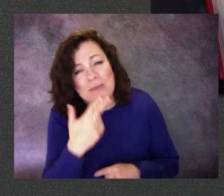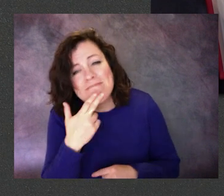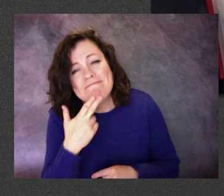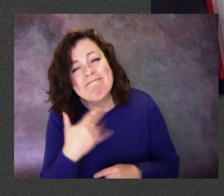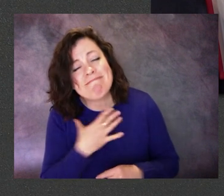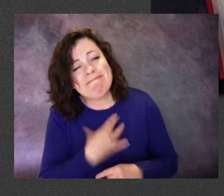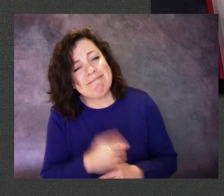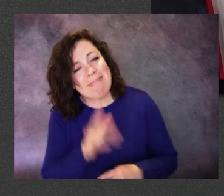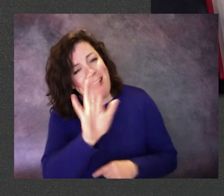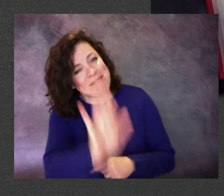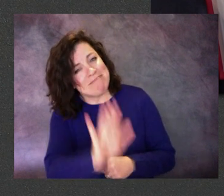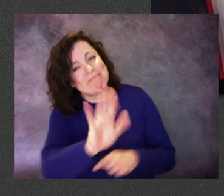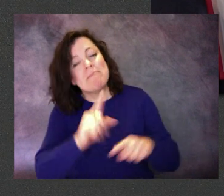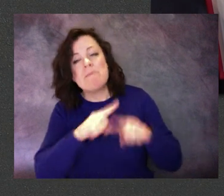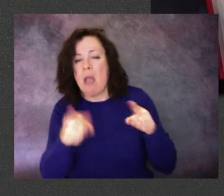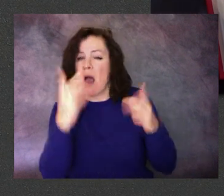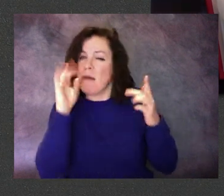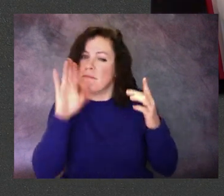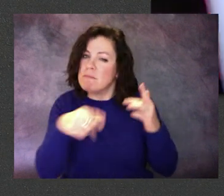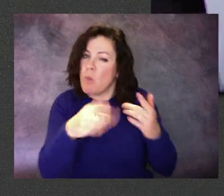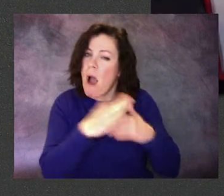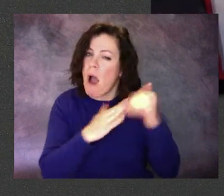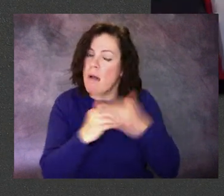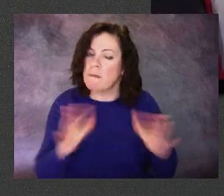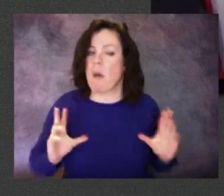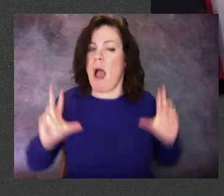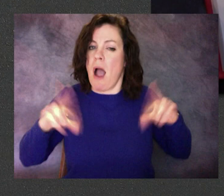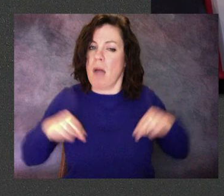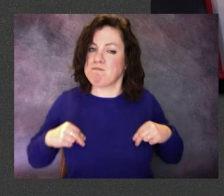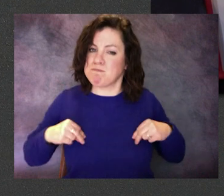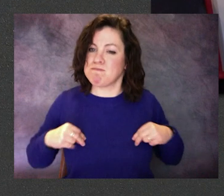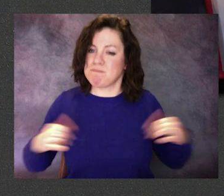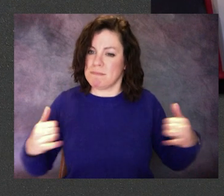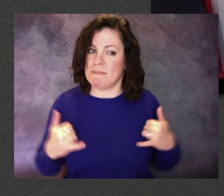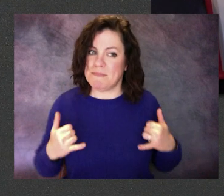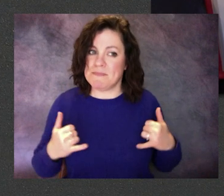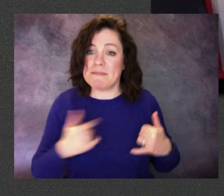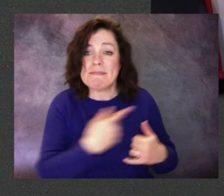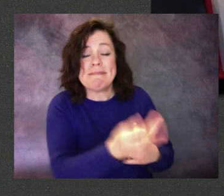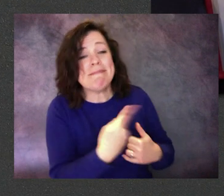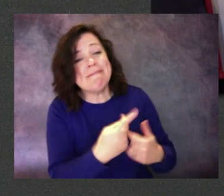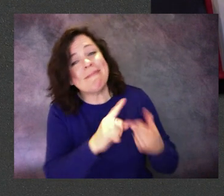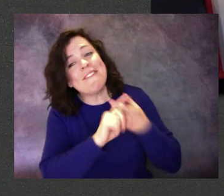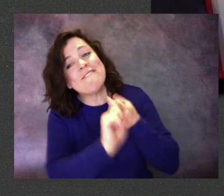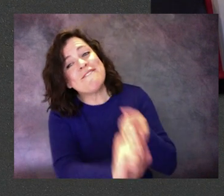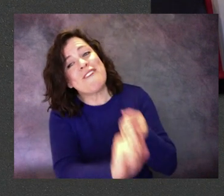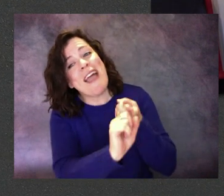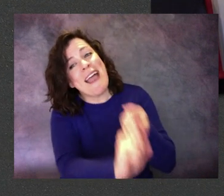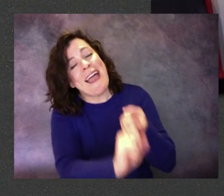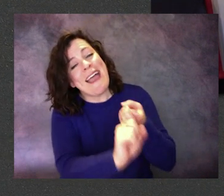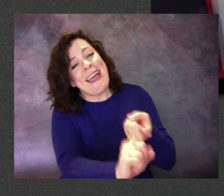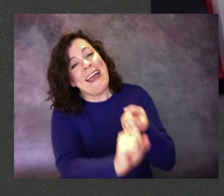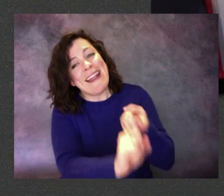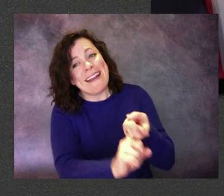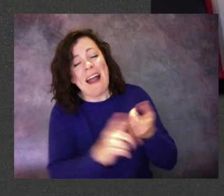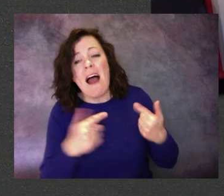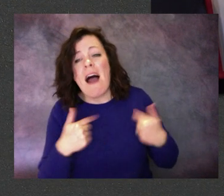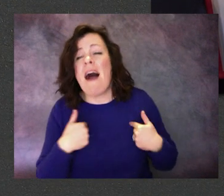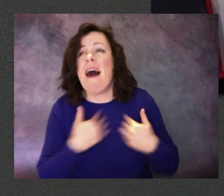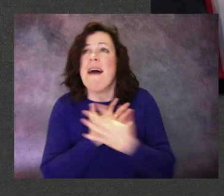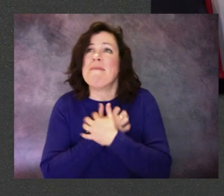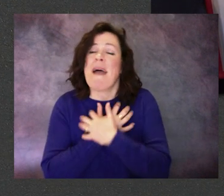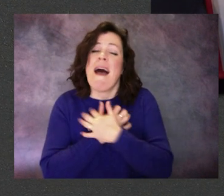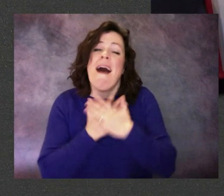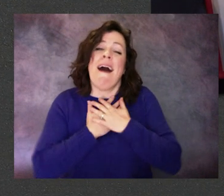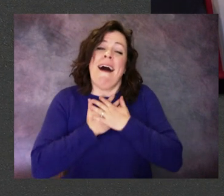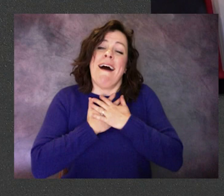you'll be more comfortable with your shoulder strap fastened. You must be a friend, said Corduroy. I've always wanted a friend.